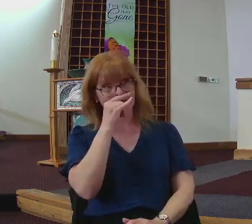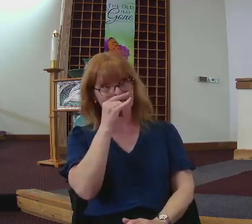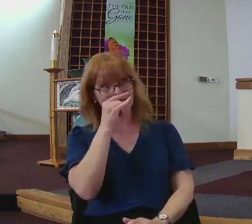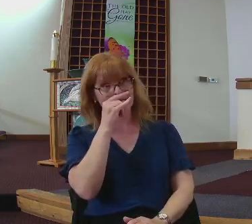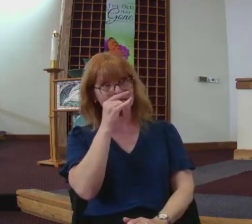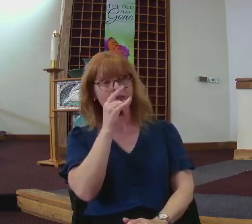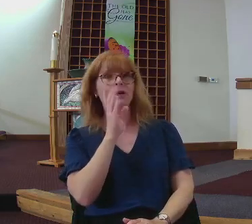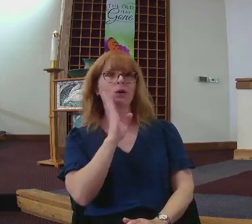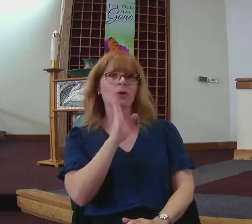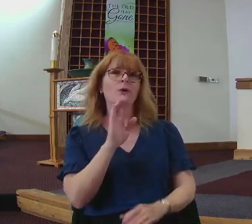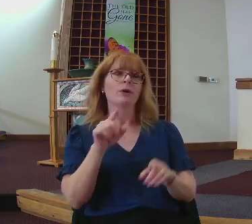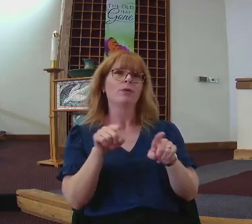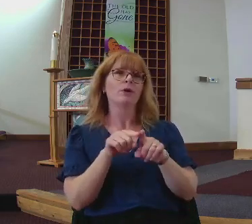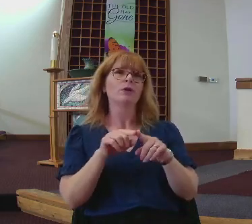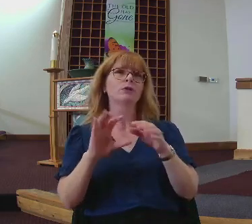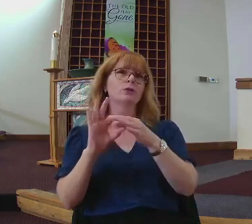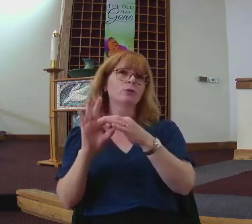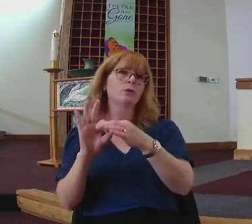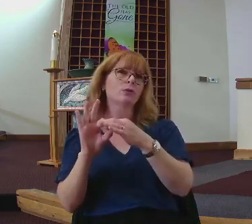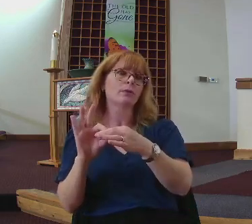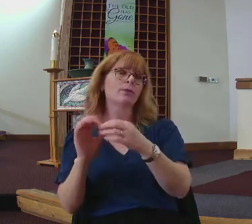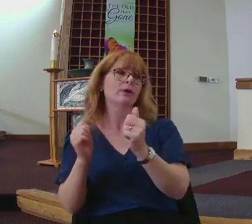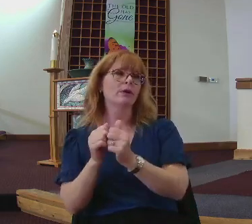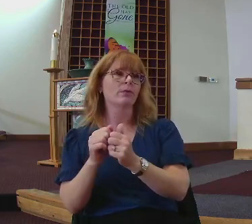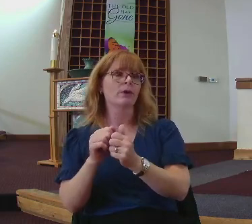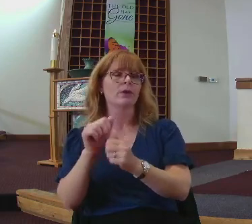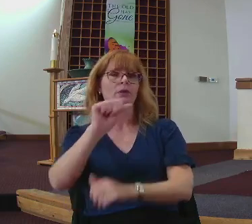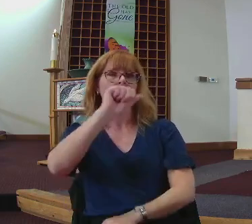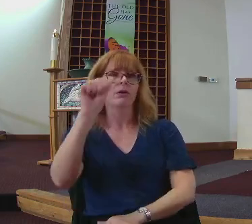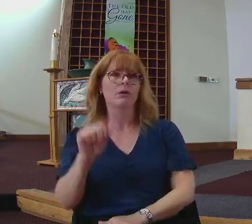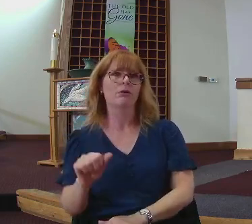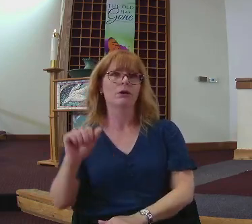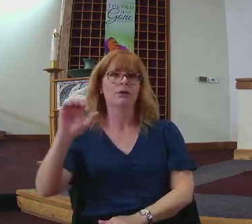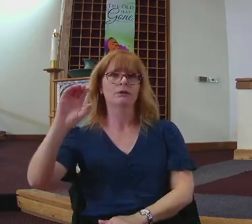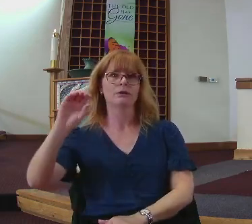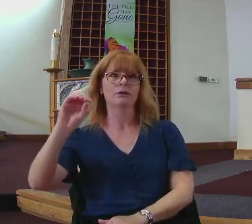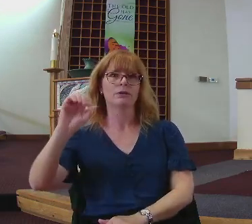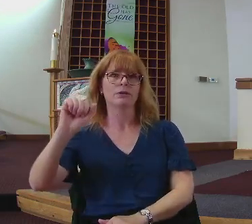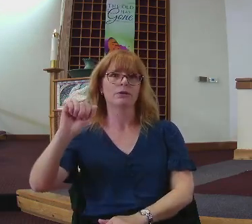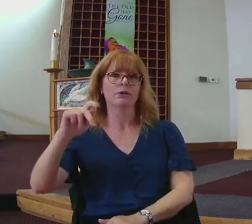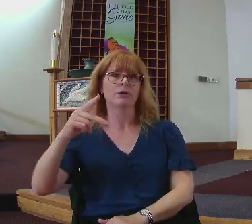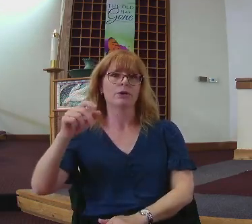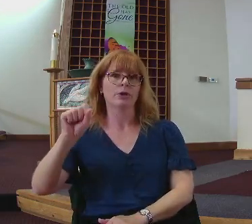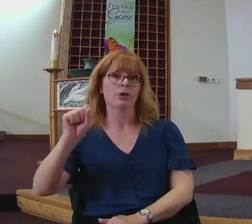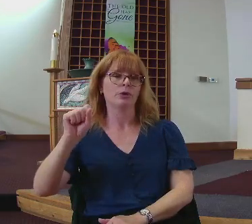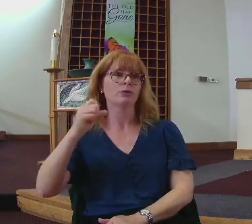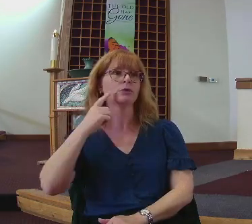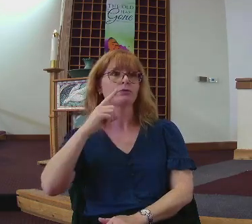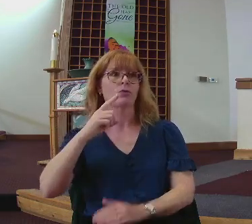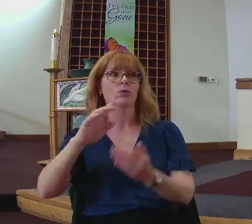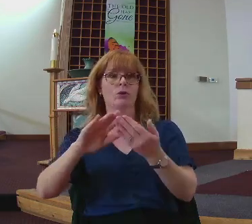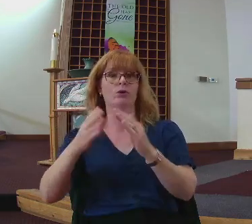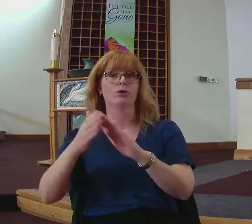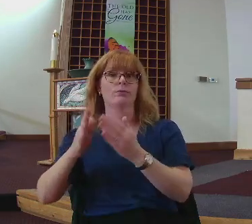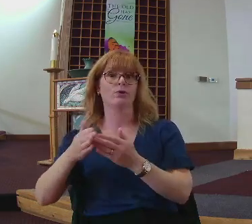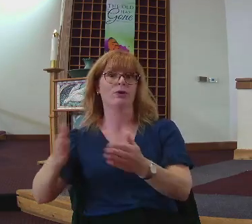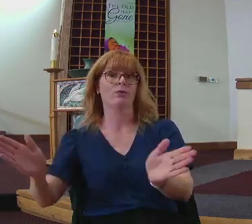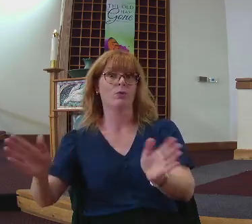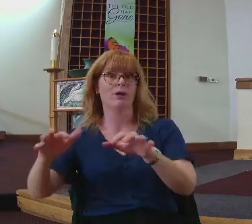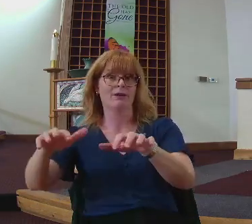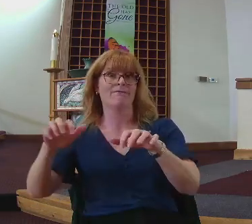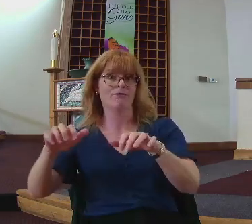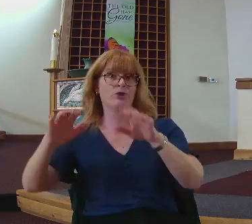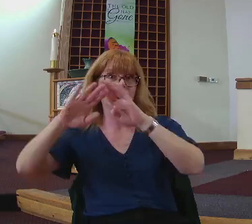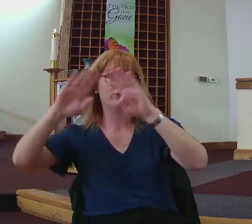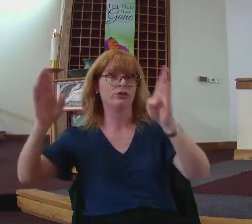cooperating with what is going on at Austin Oaks Church and operating the community-wise free shelter there. So if you